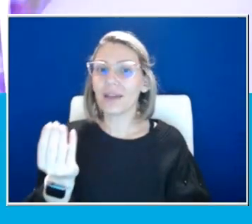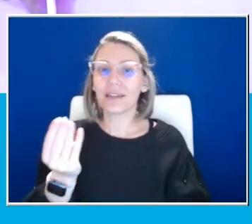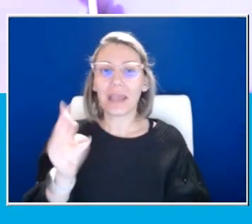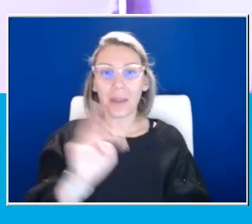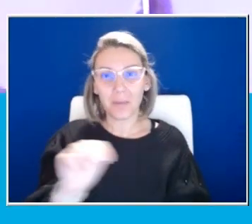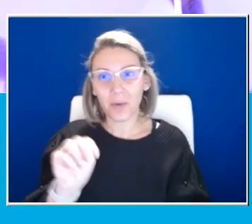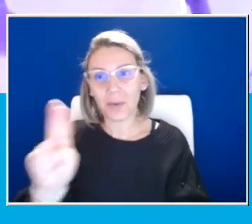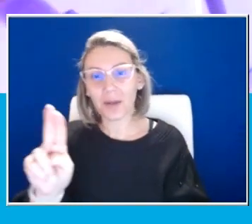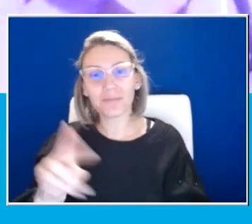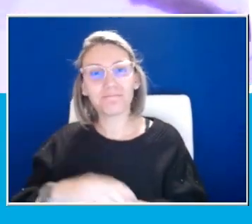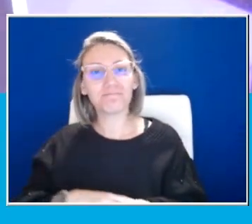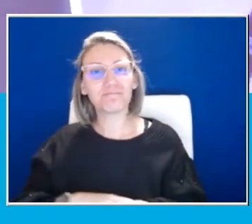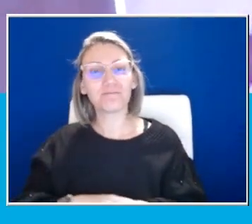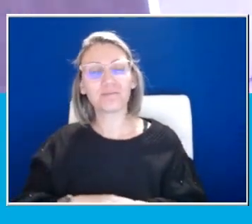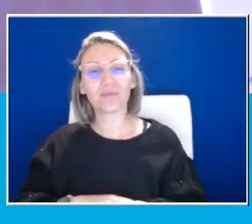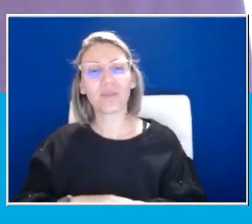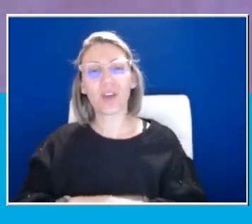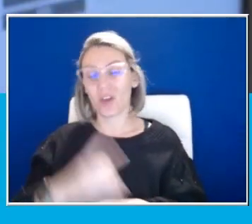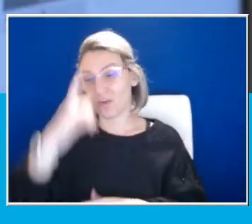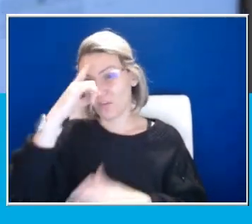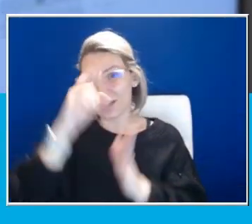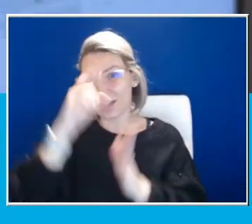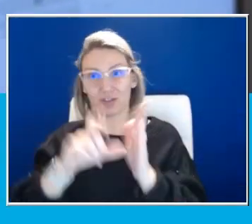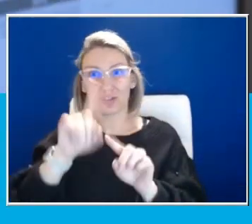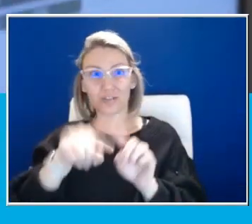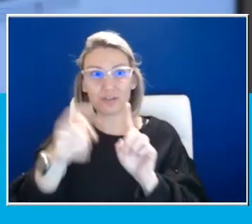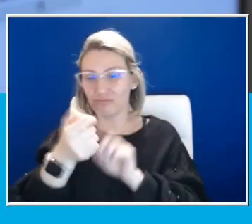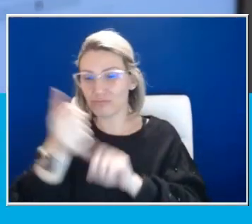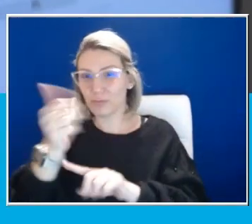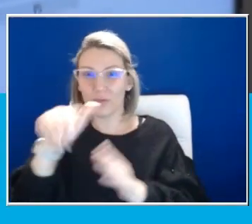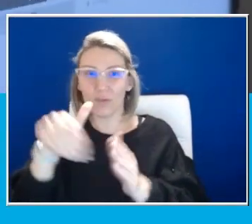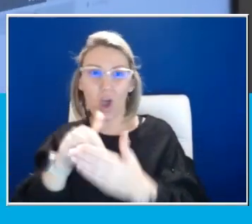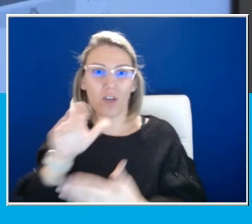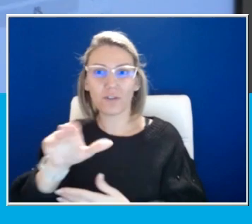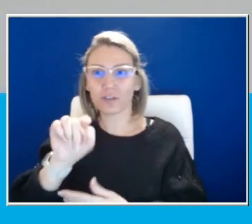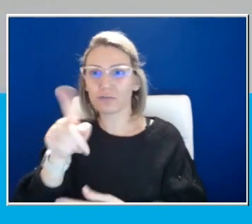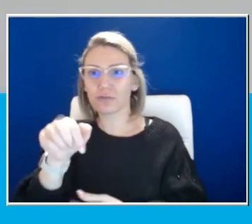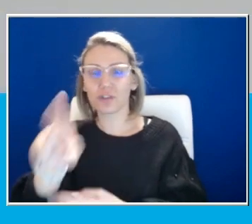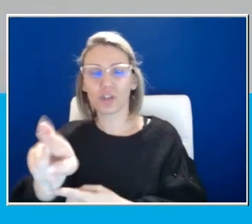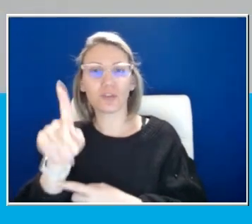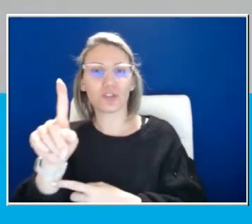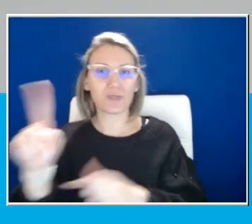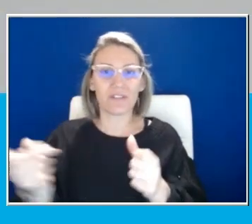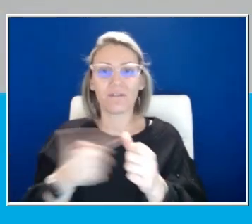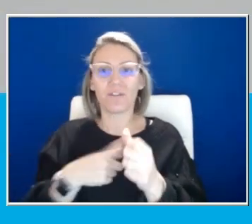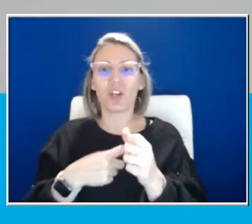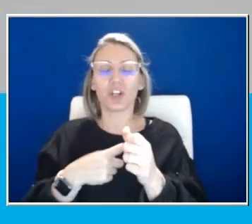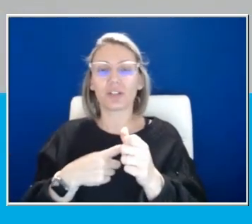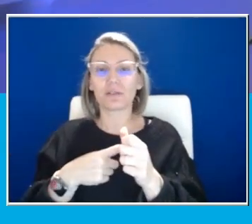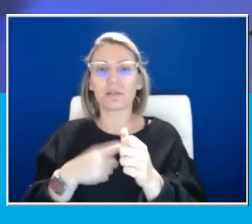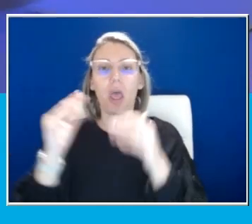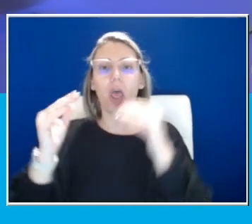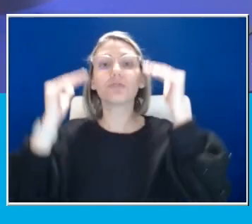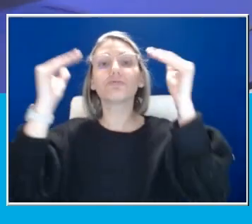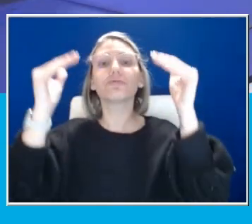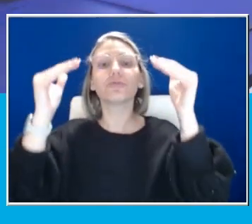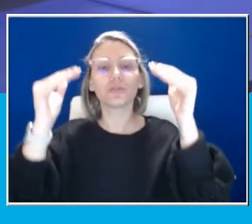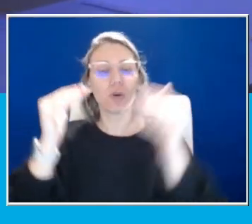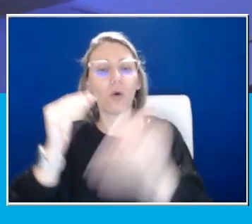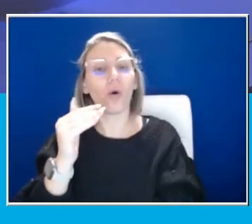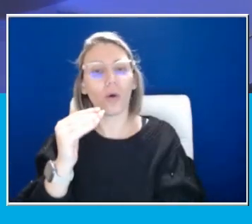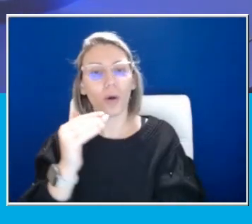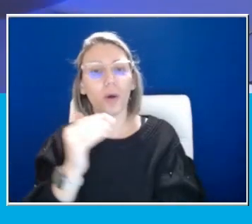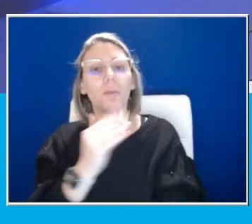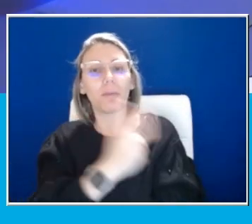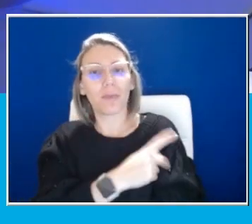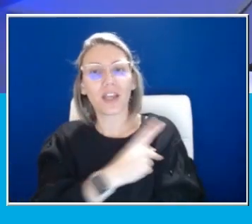brain surgery couldn't remove all of Lisa Webb's tumor, so she became the very first adult patient to get proton therapy at the